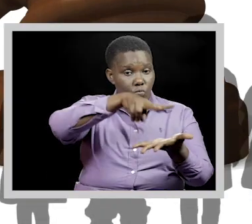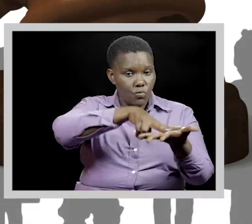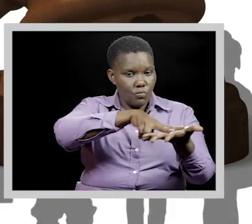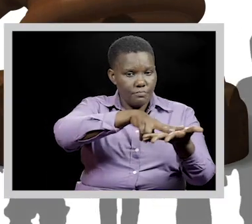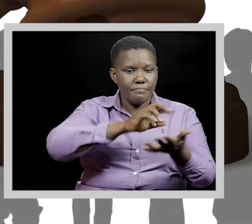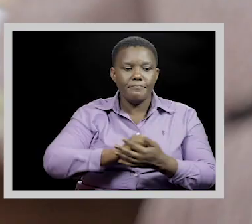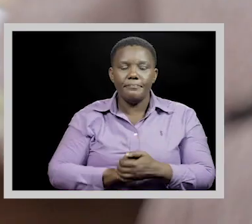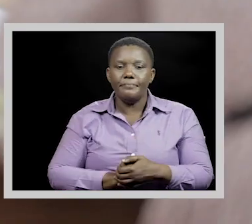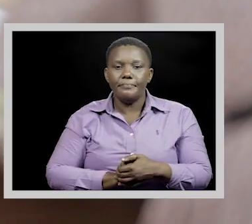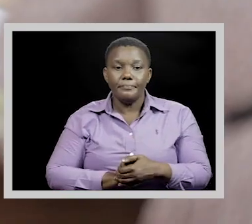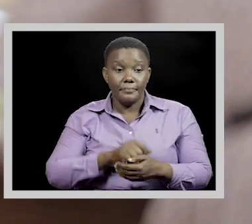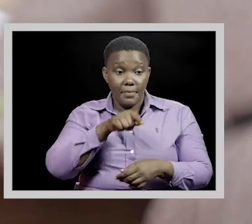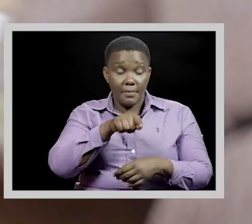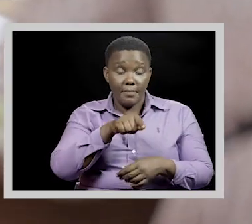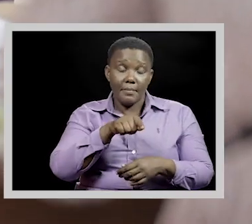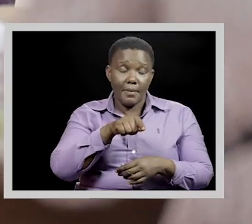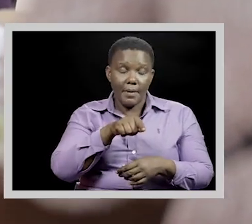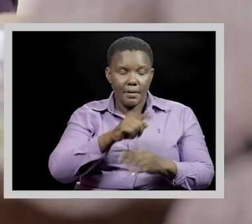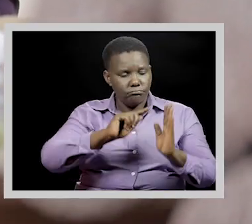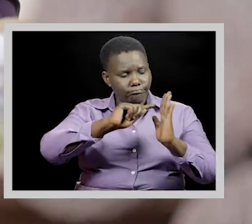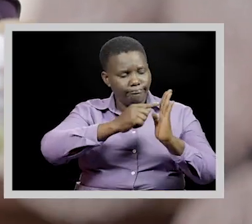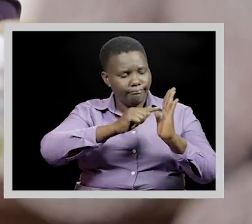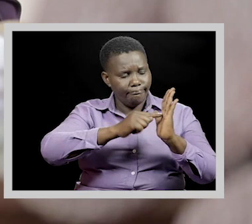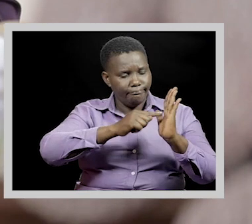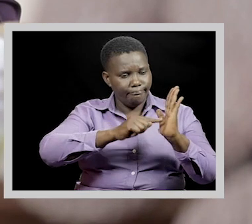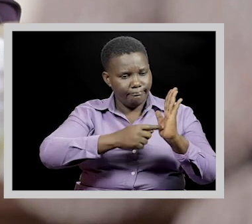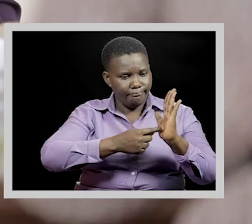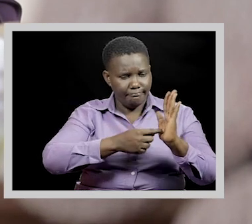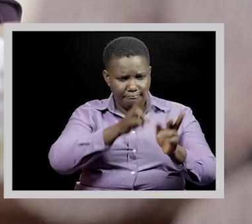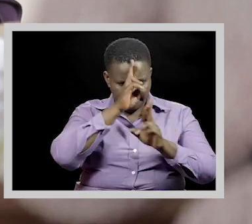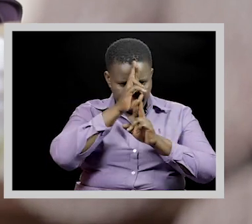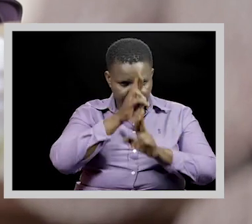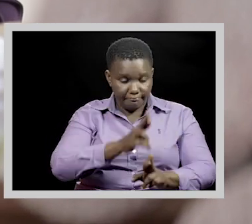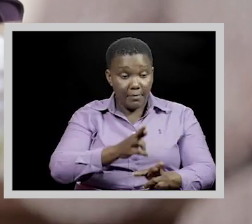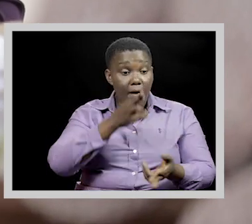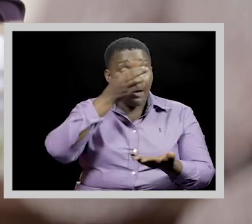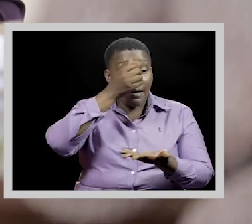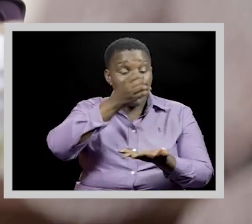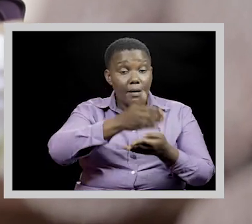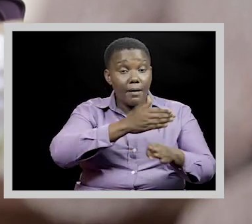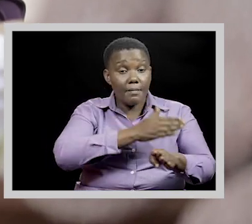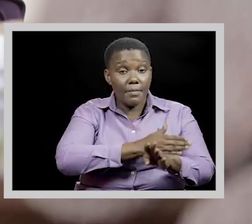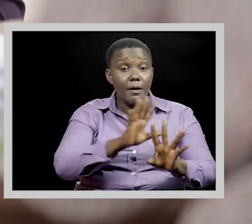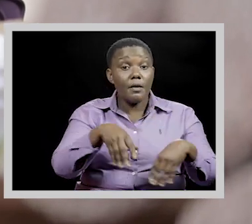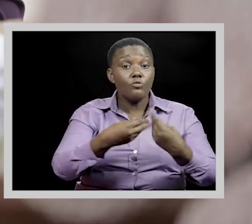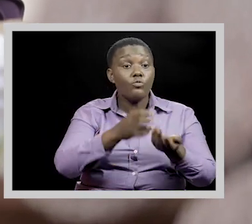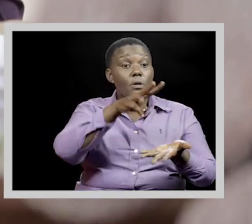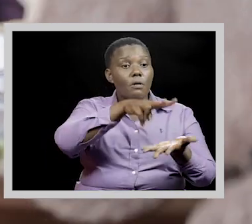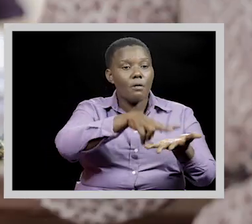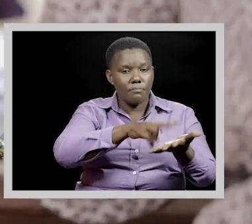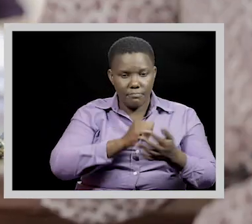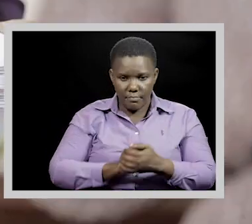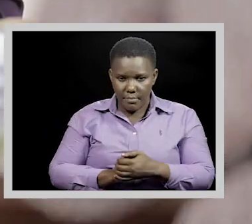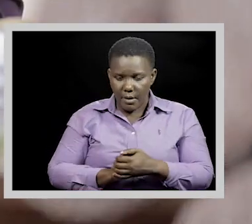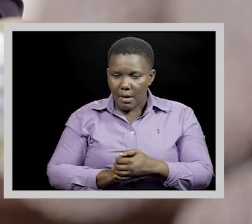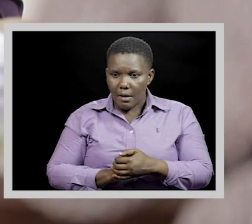Sentences. Here are the sentencing principles to be considered before reaching the decision on the